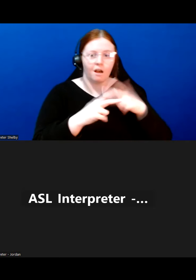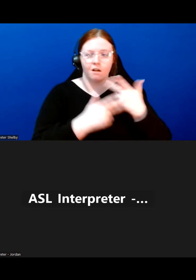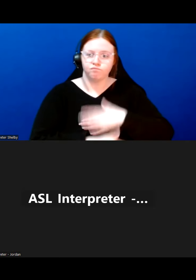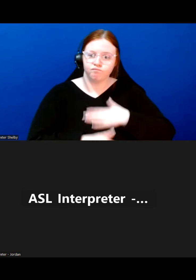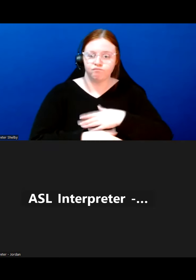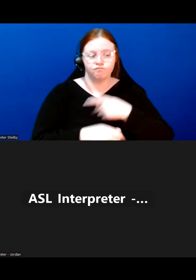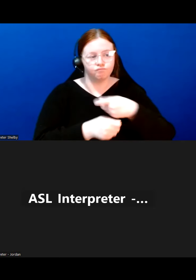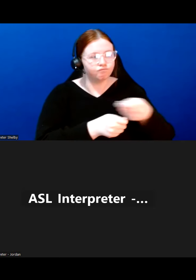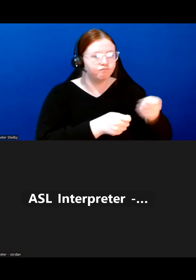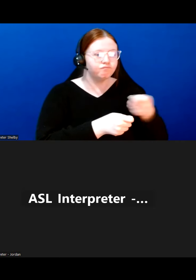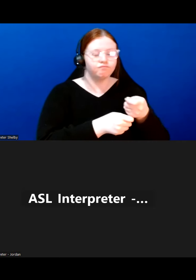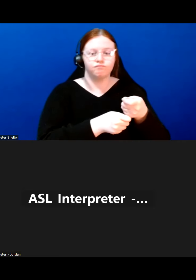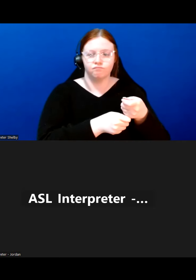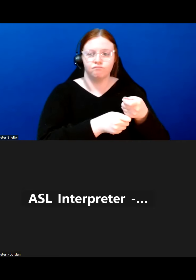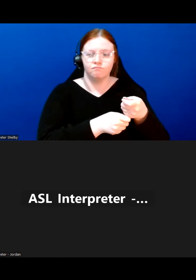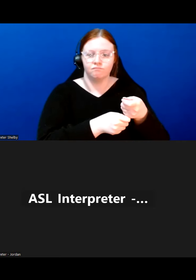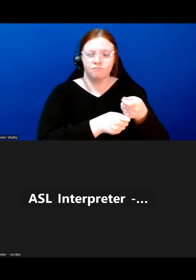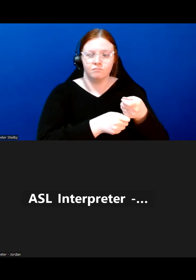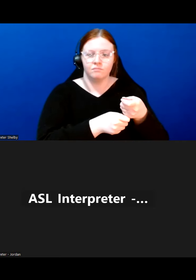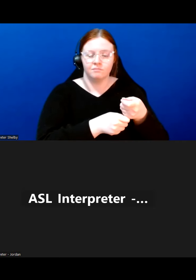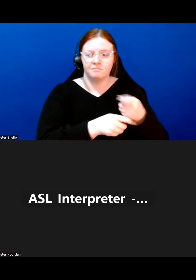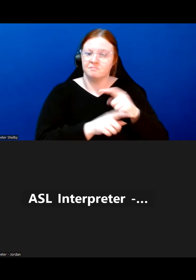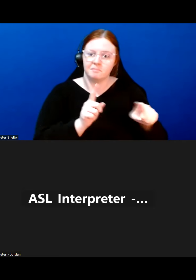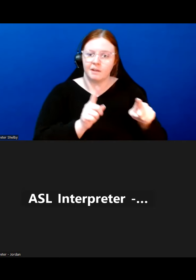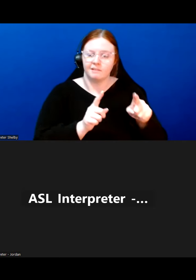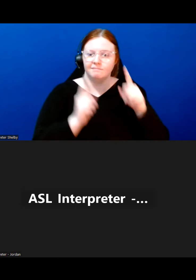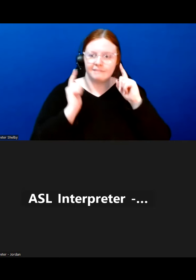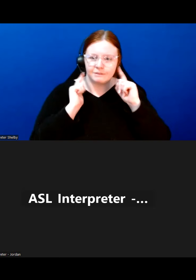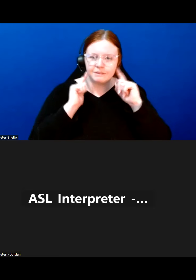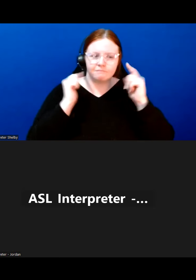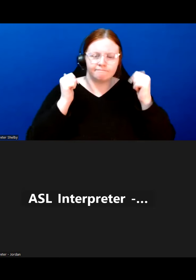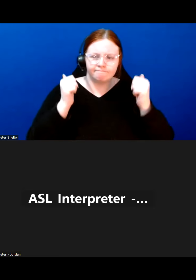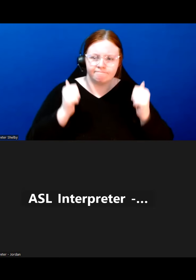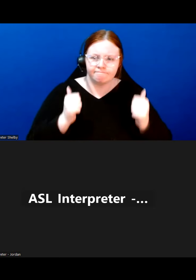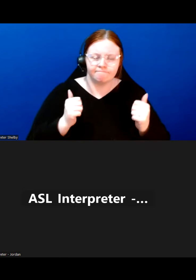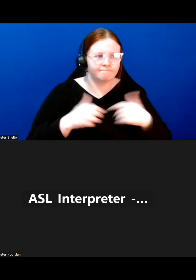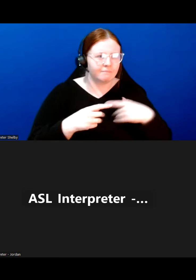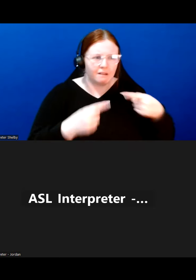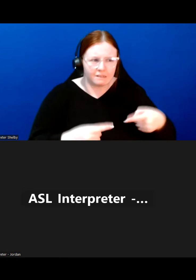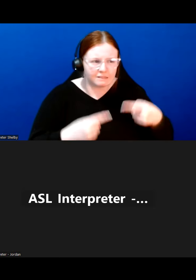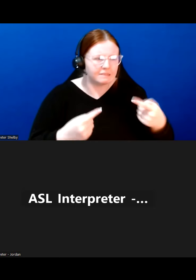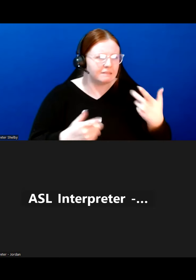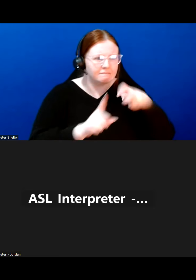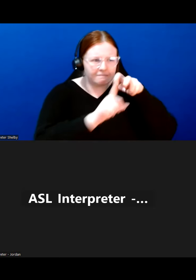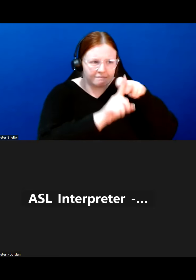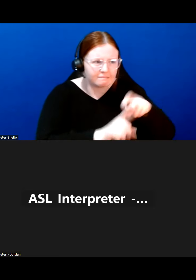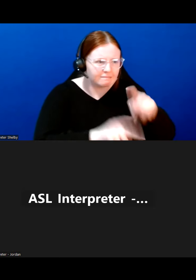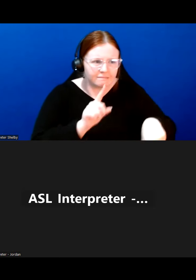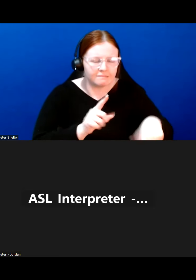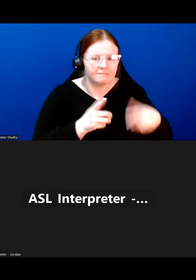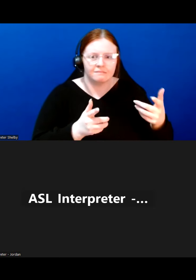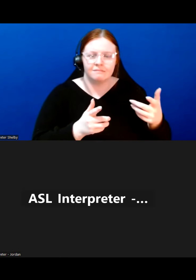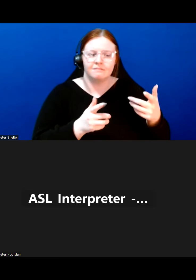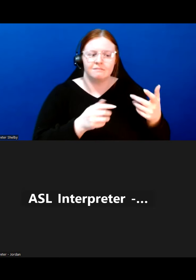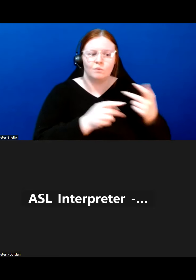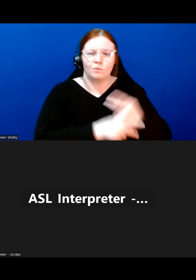cards and do things like that. But I'm not hearing as well in that situation as what I once was. And the more that happens